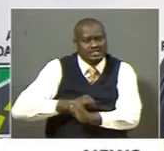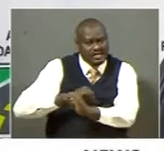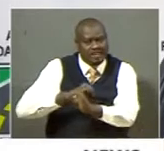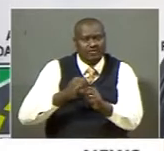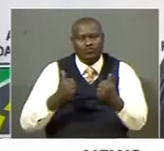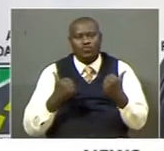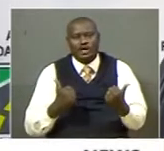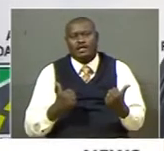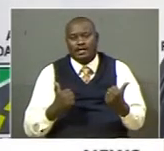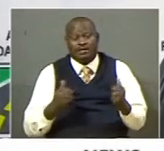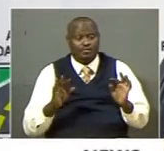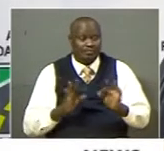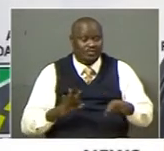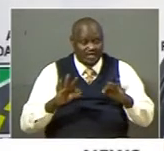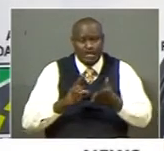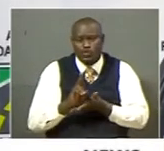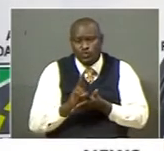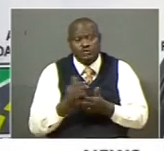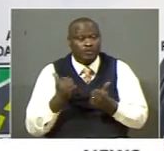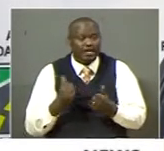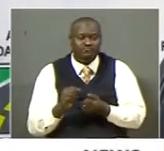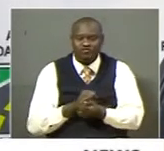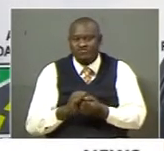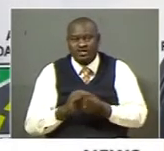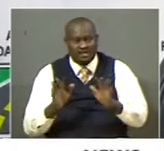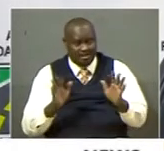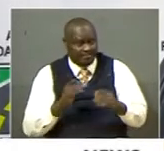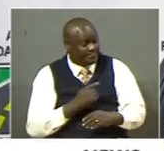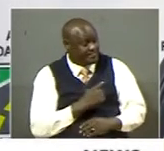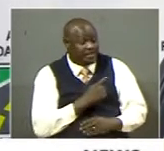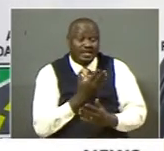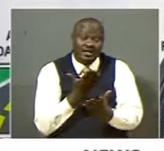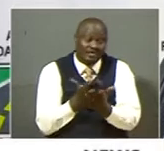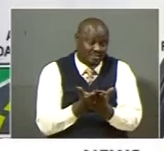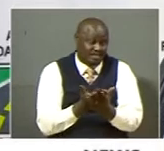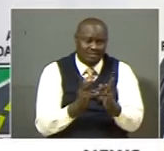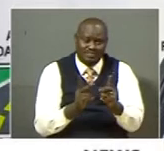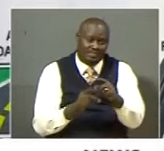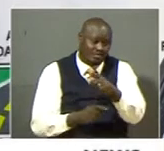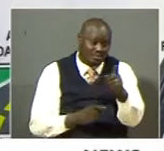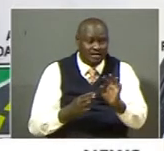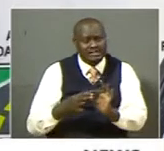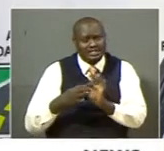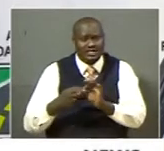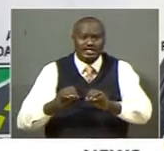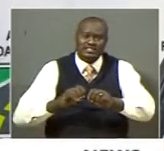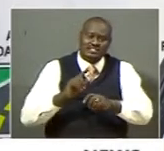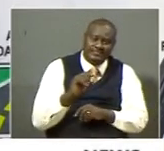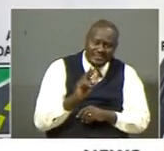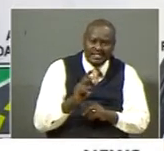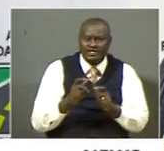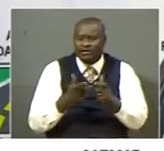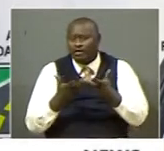are used responsibly. We appeal to the public through the media to